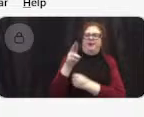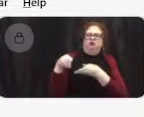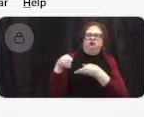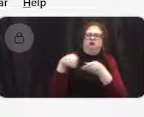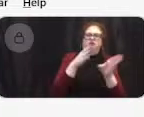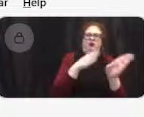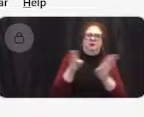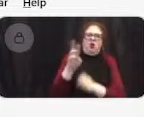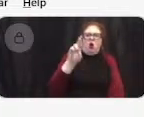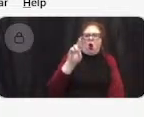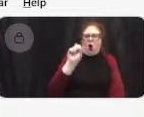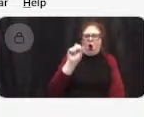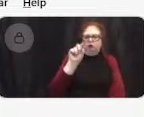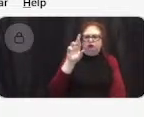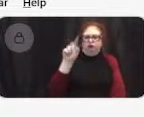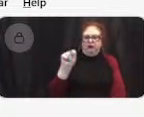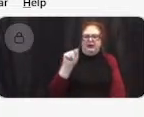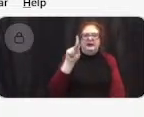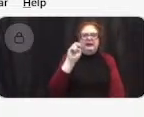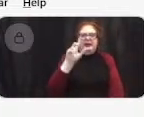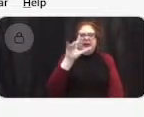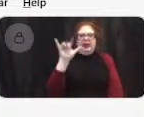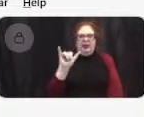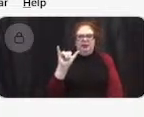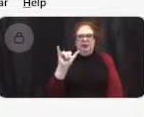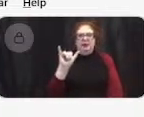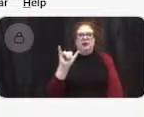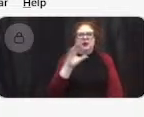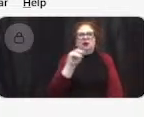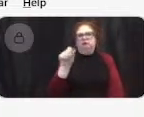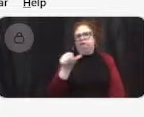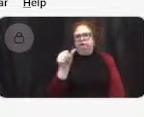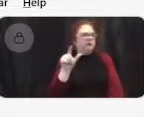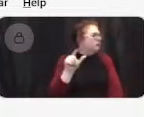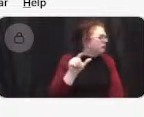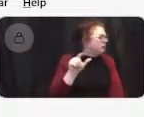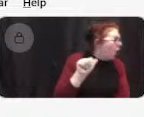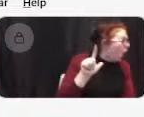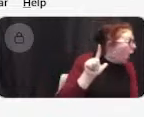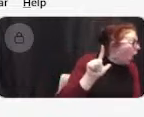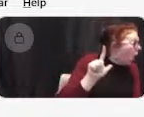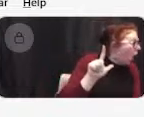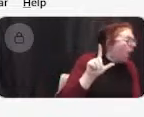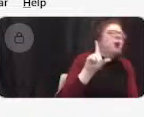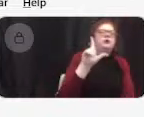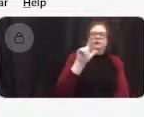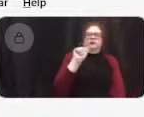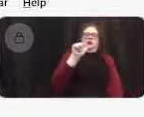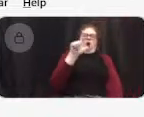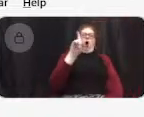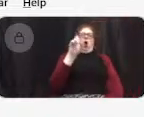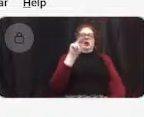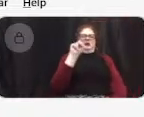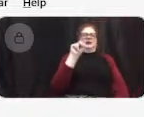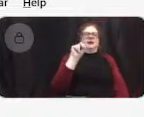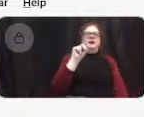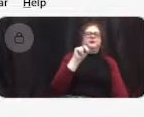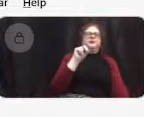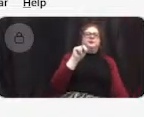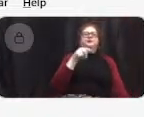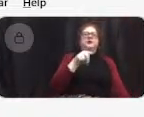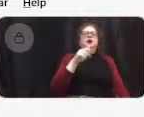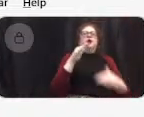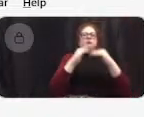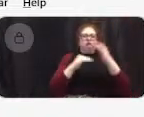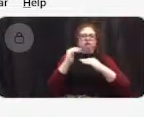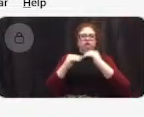McKinley Street, and Alden Lane. Boundary street improvements as required by the city's master street plan were constructed,